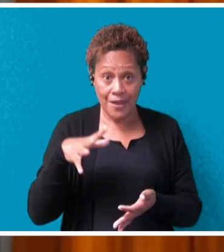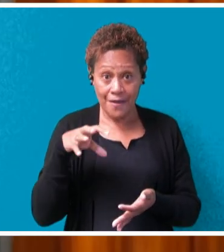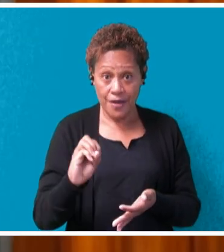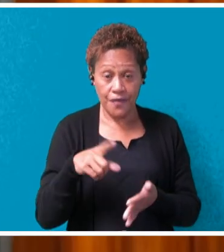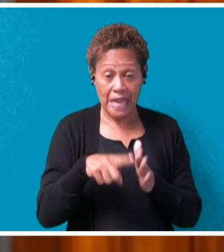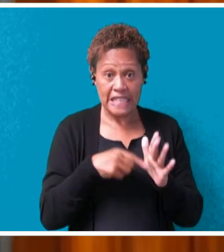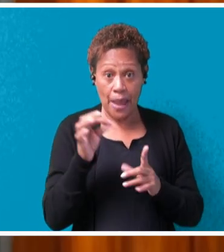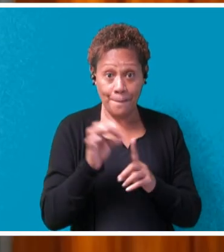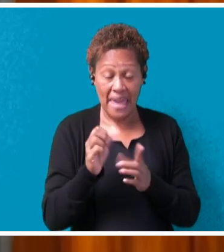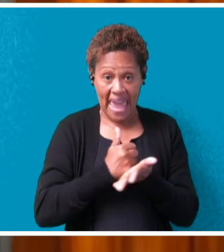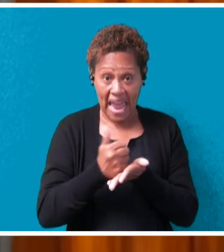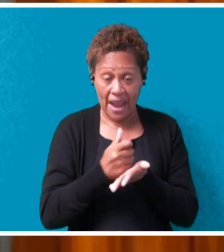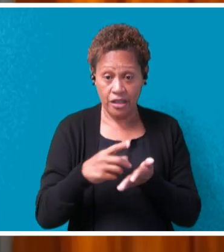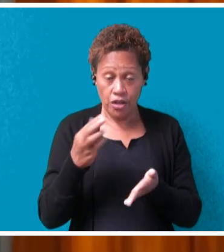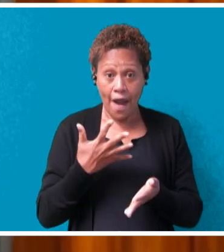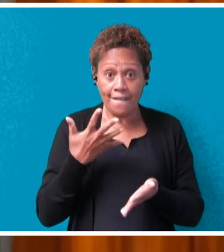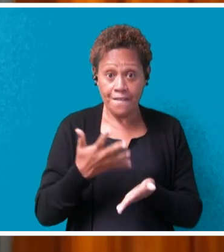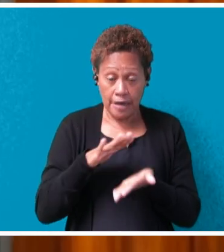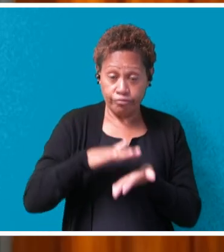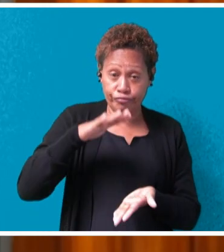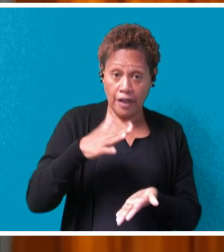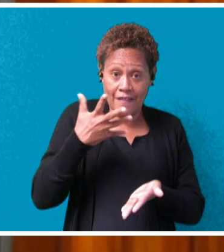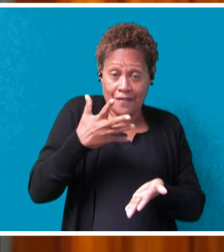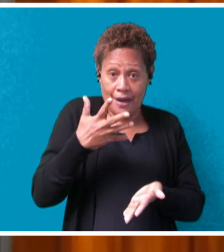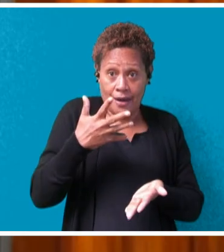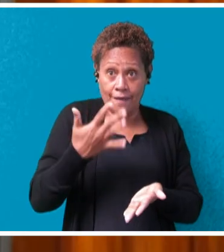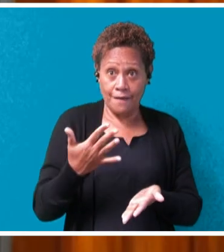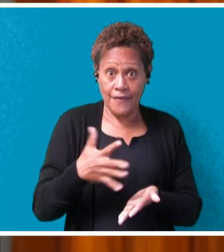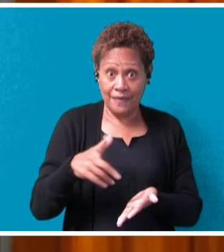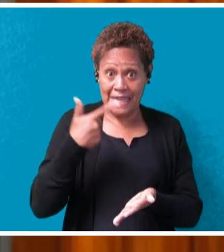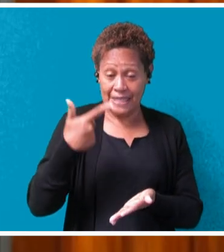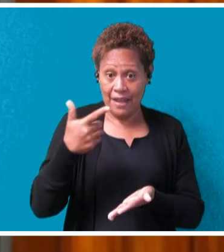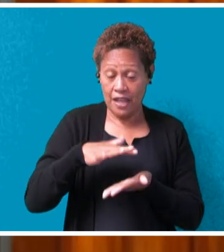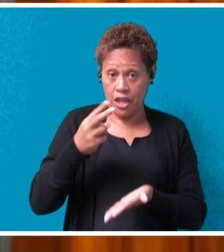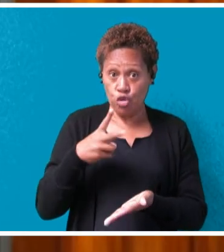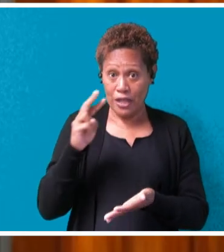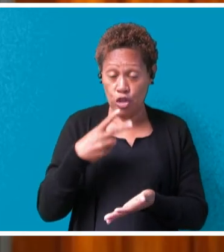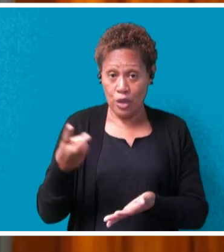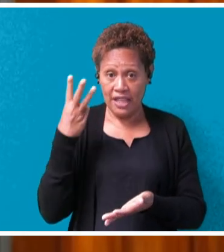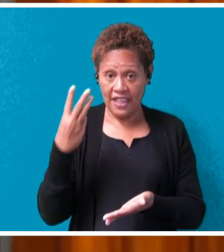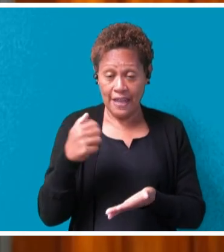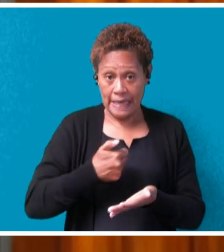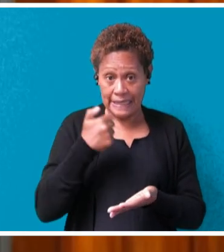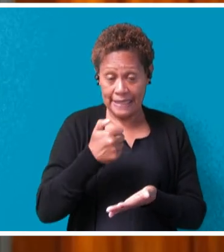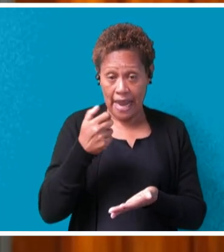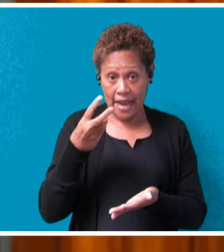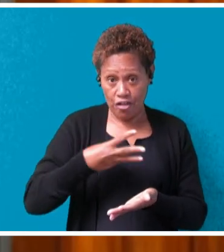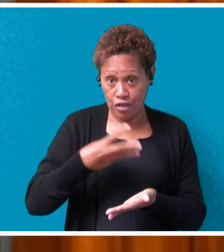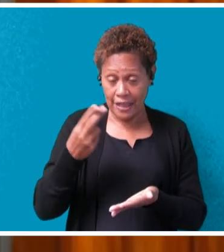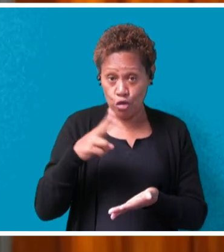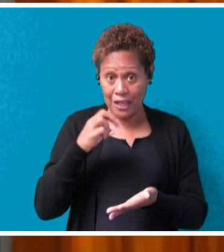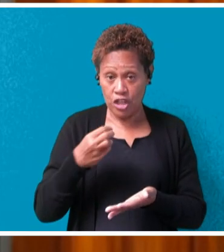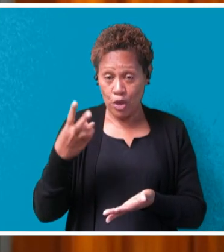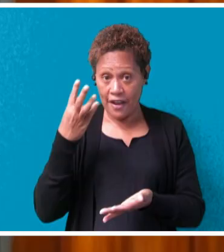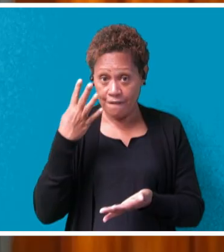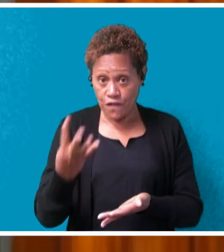JPs. This number rose to 557 in 2023, increased further to 613 in 2024, and